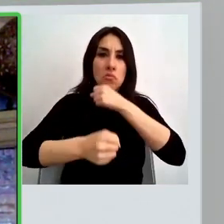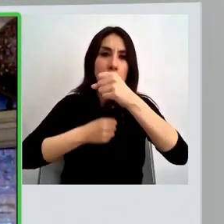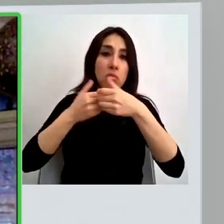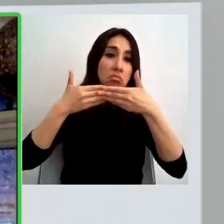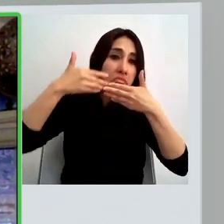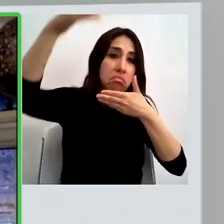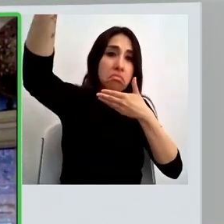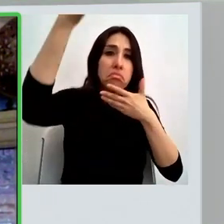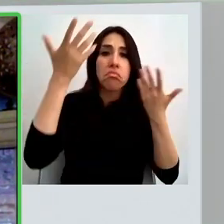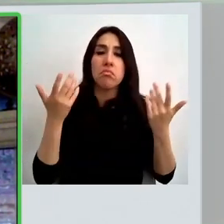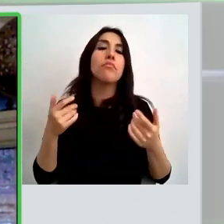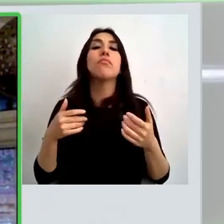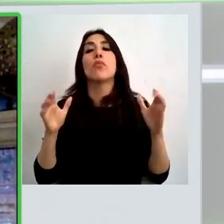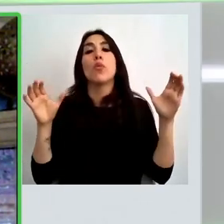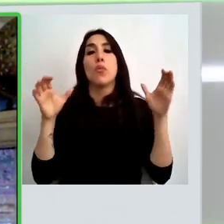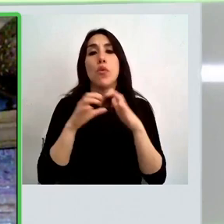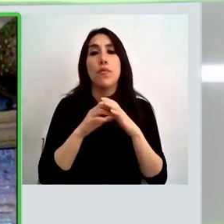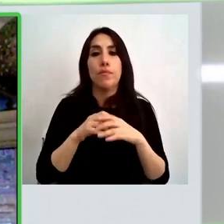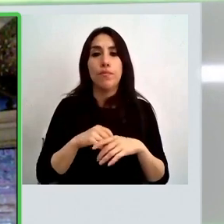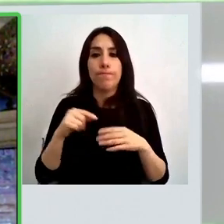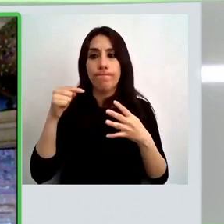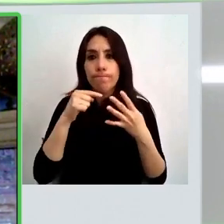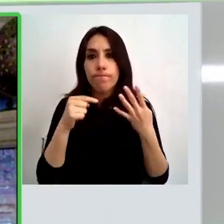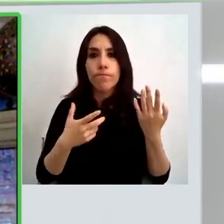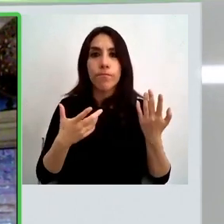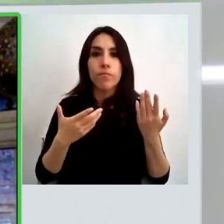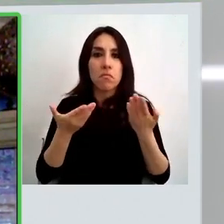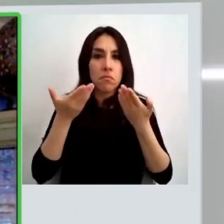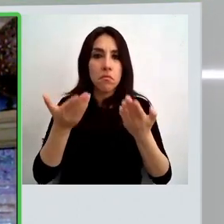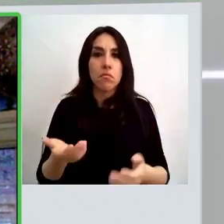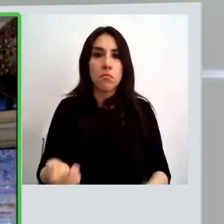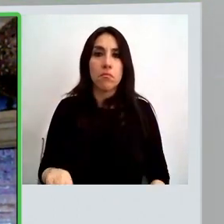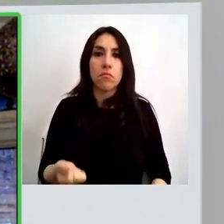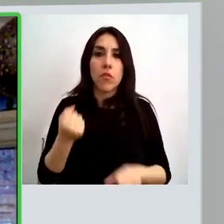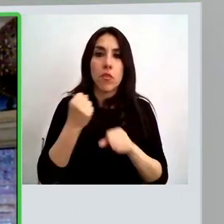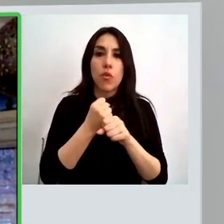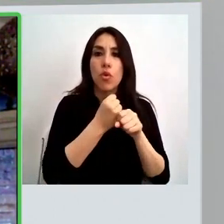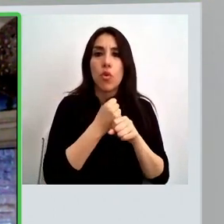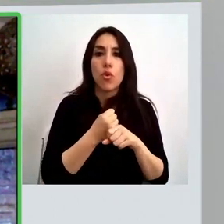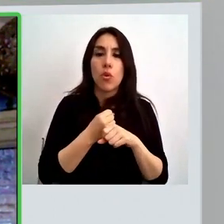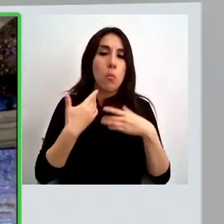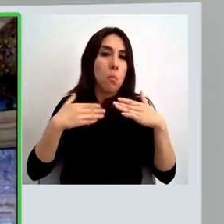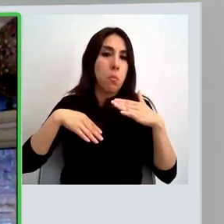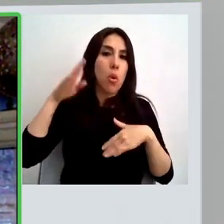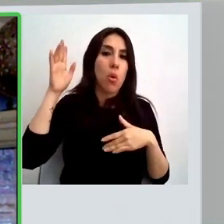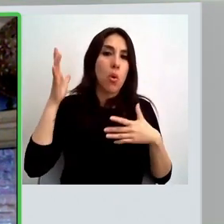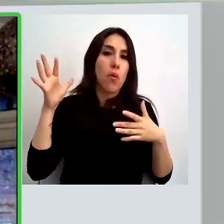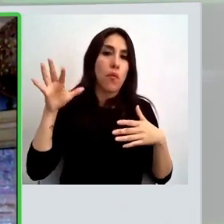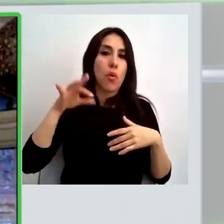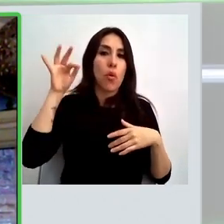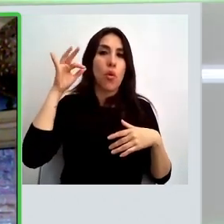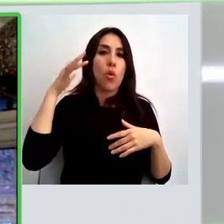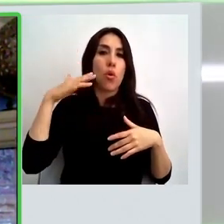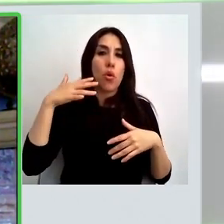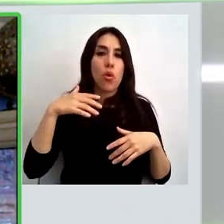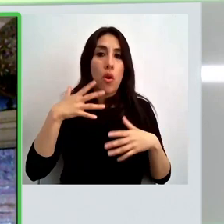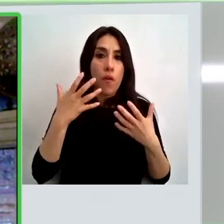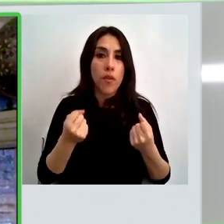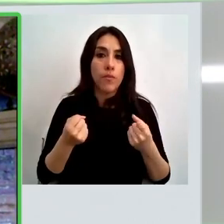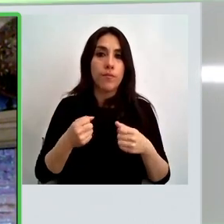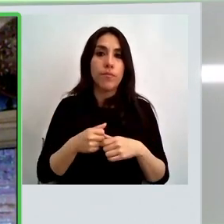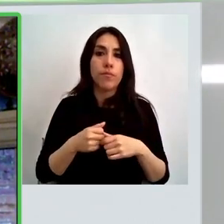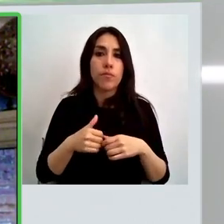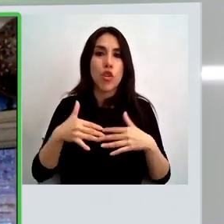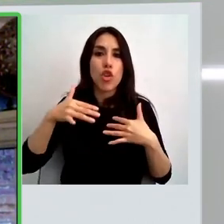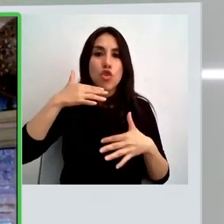department. So they have a very powerful role in helping the organisation to improve its policy and